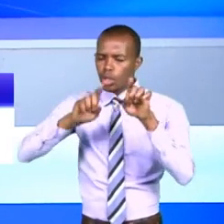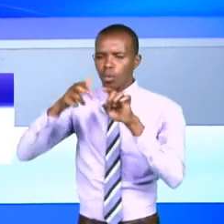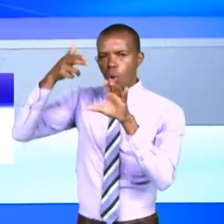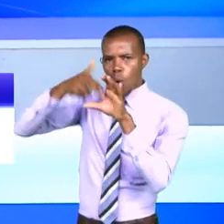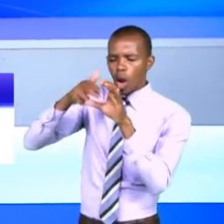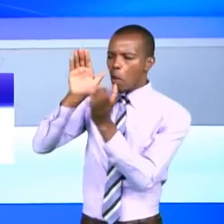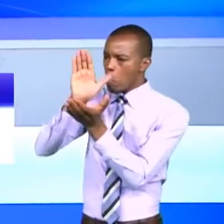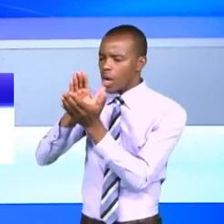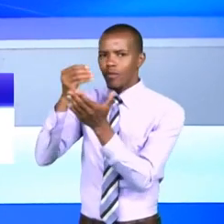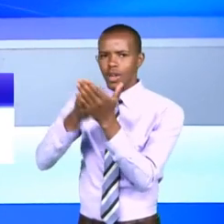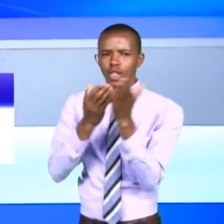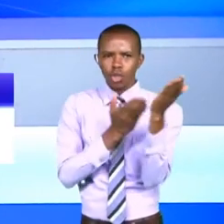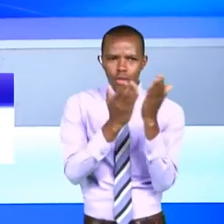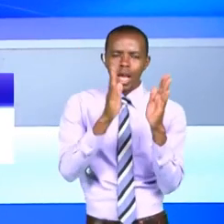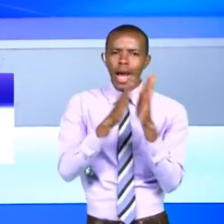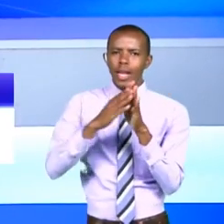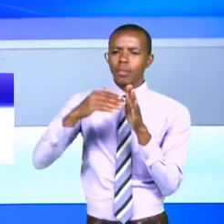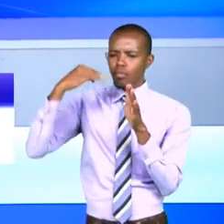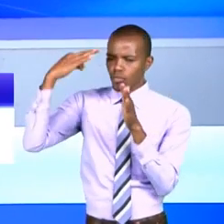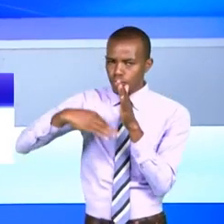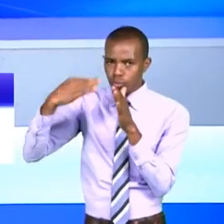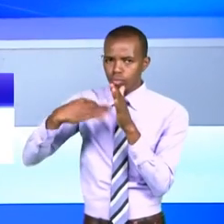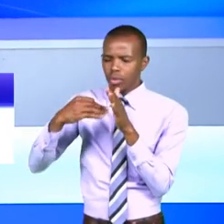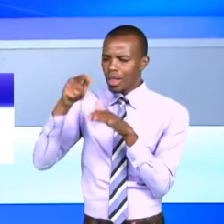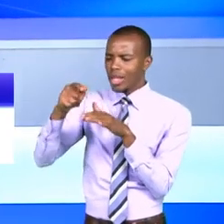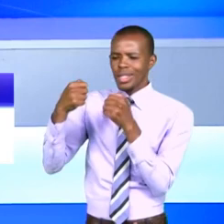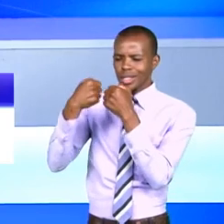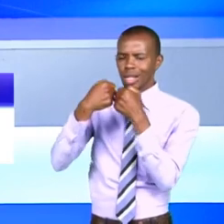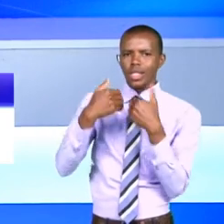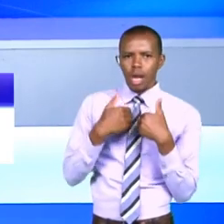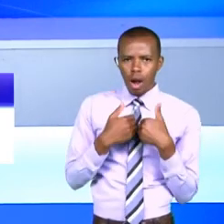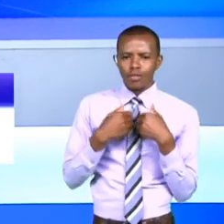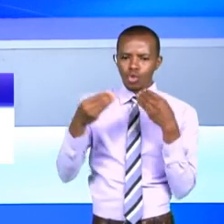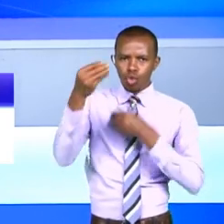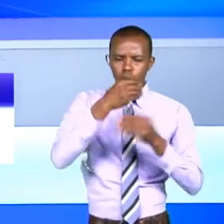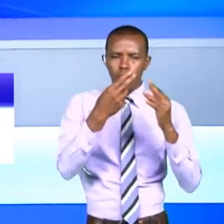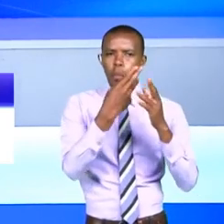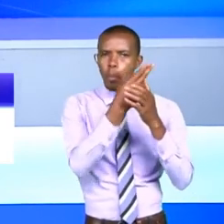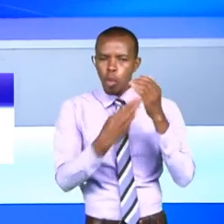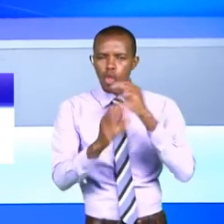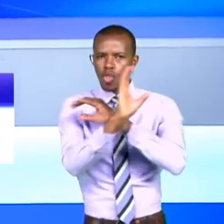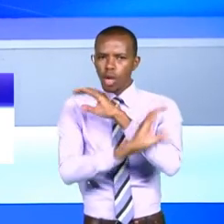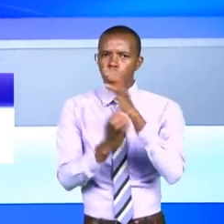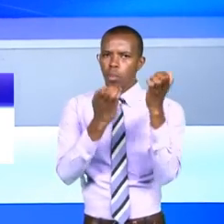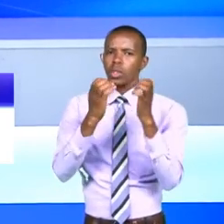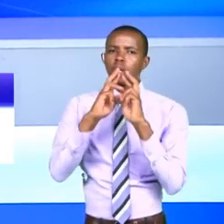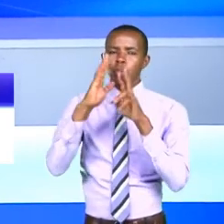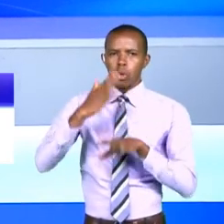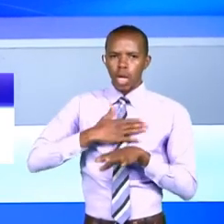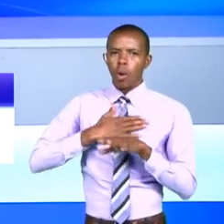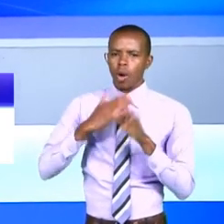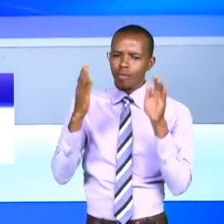banking, financial services, and manufacturing, where they have been facing challenges trading in both countries. Our business reporter Brian